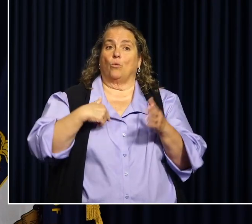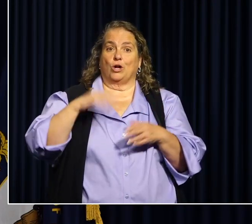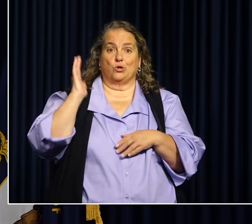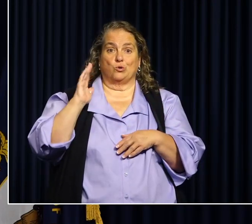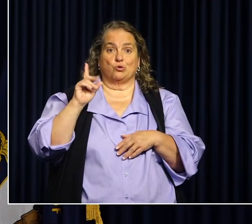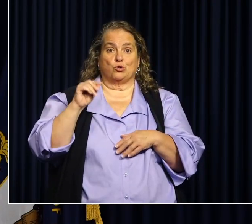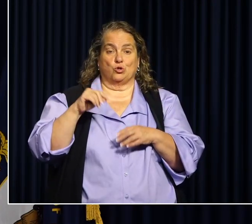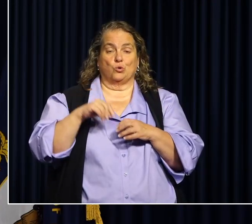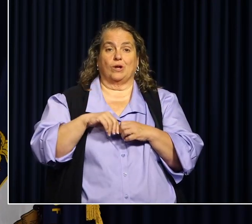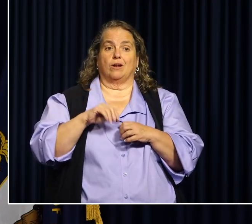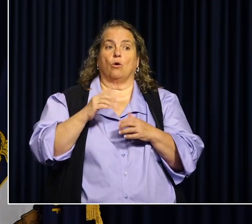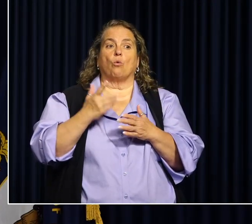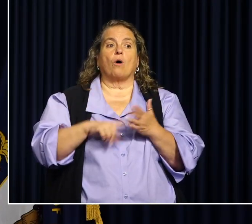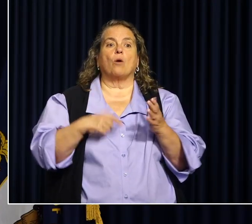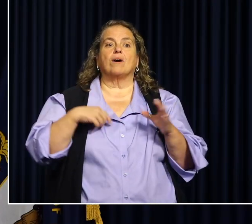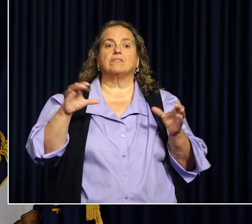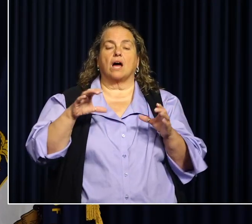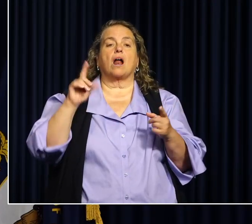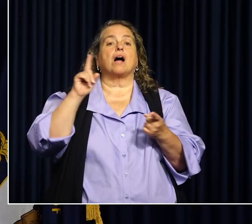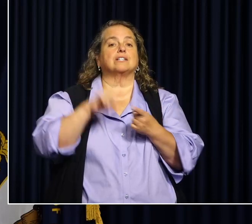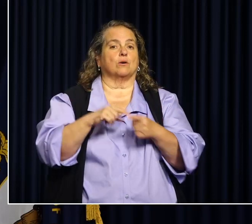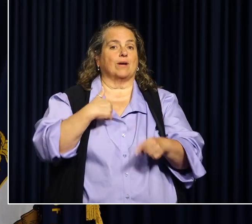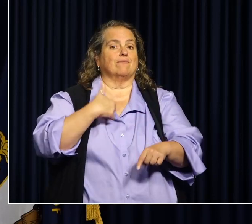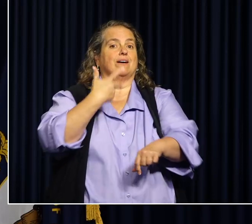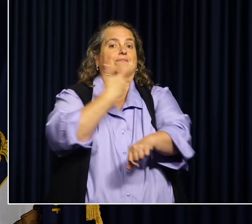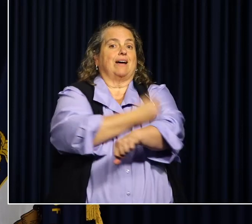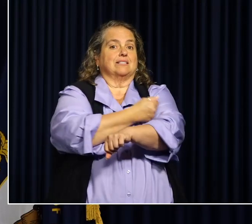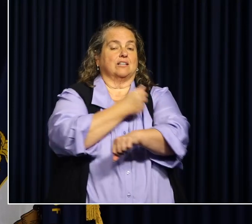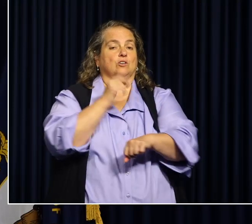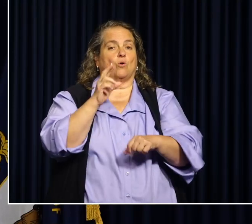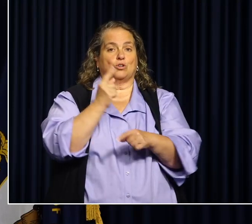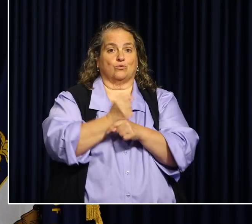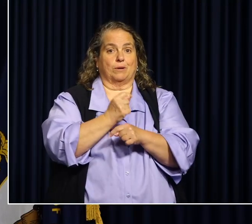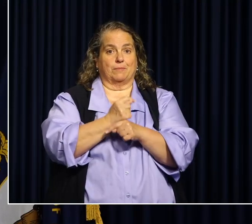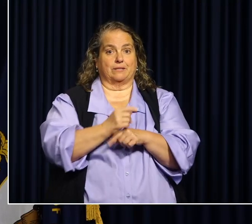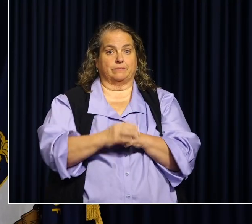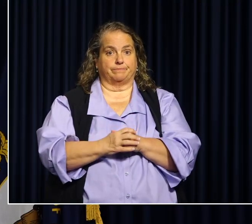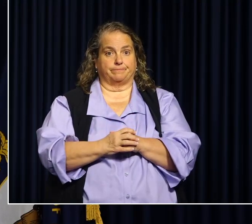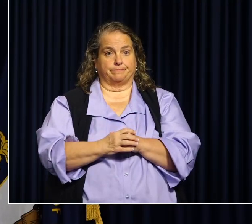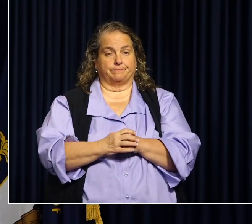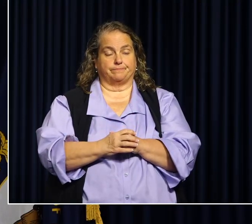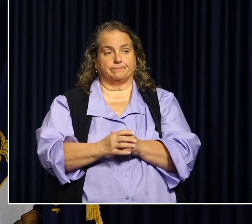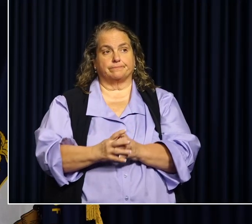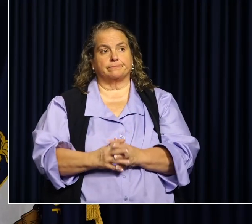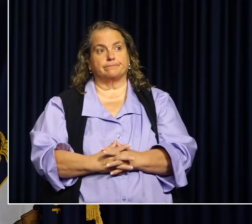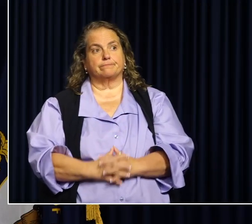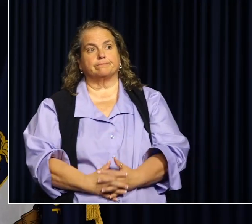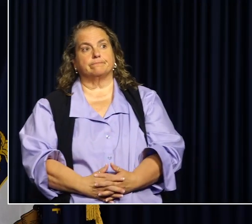we had until a vaccine or a really effective treatment.